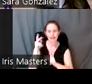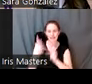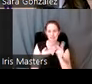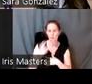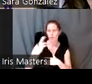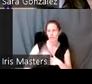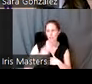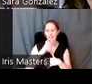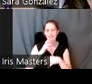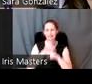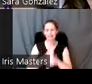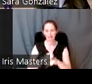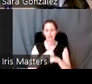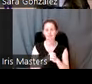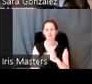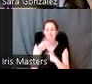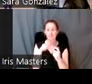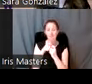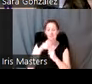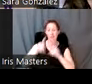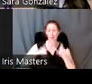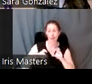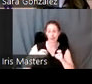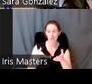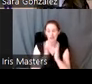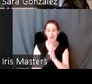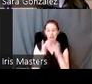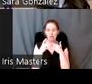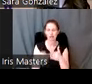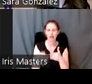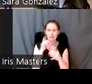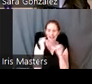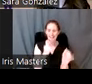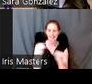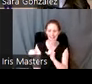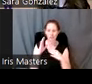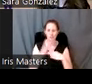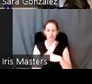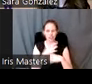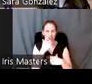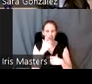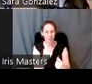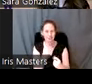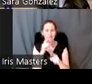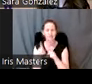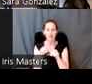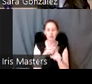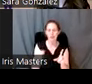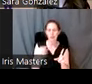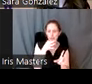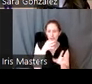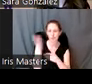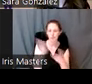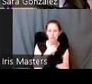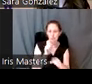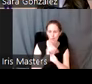and heritage. The specific questions we ask are guided by individual and shared interests, as well as the expertise that we bring